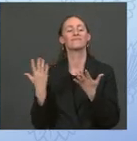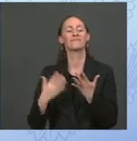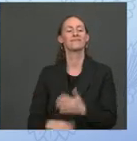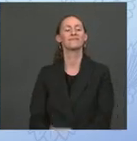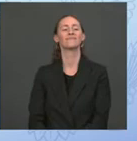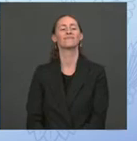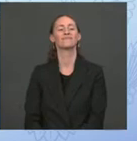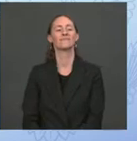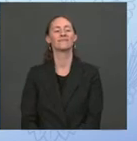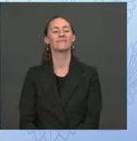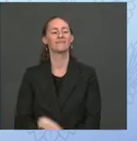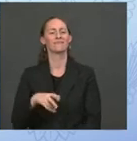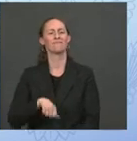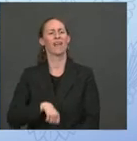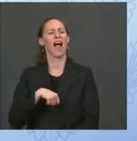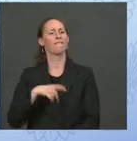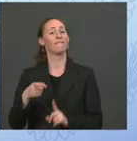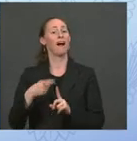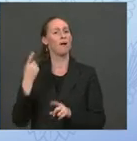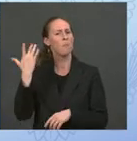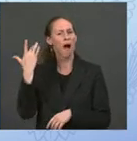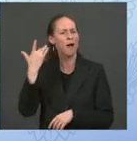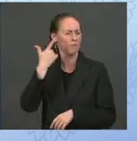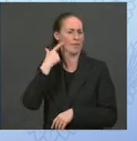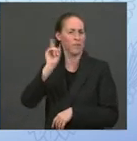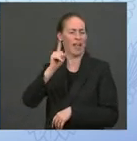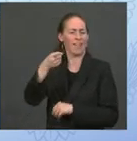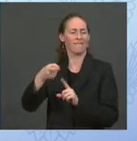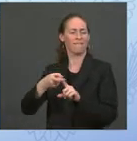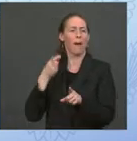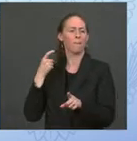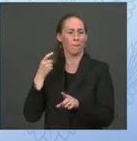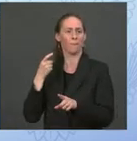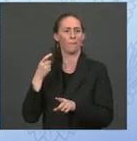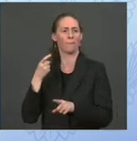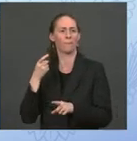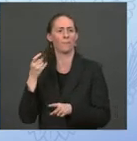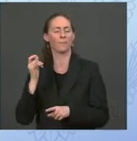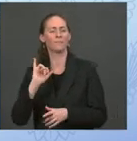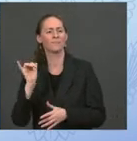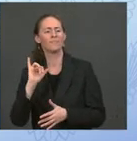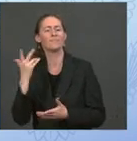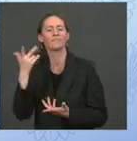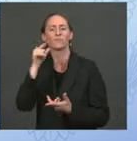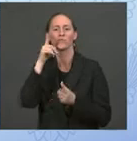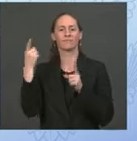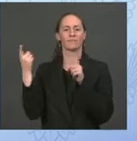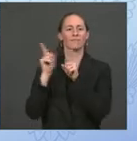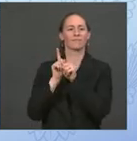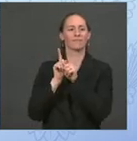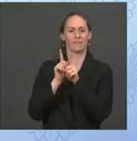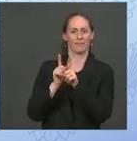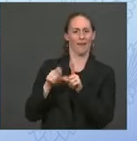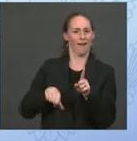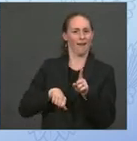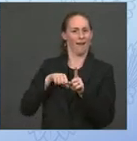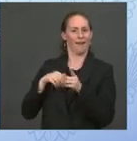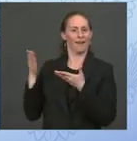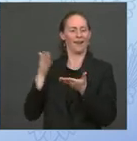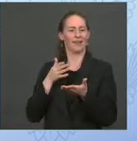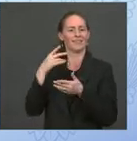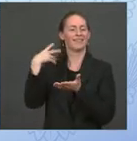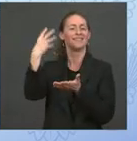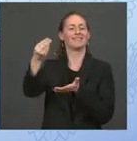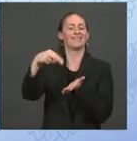As they say, them's the one that brung me to the dance, you know? But I want to thank Rebecca, I think, for Colonial